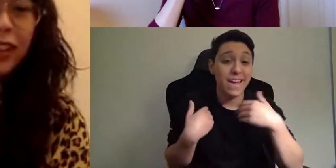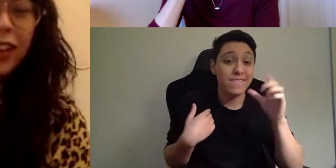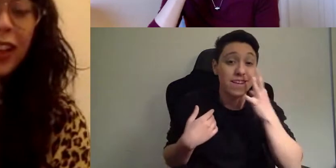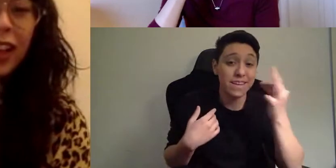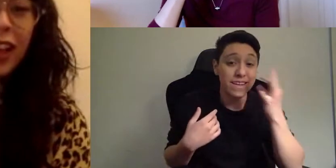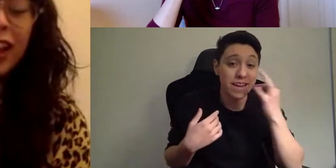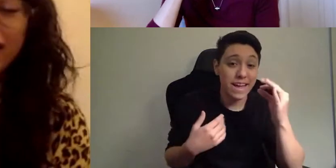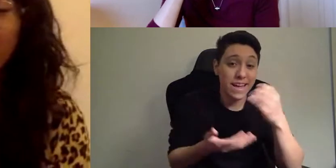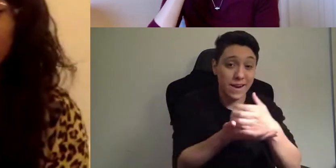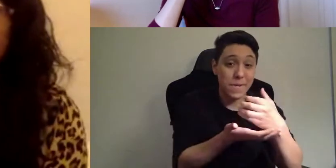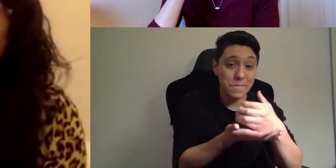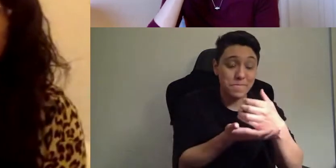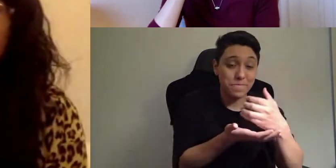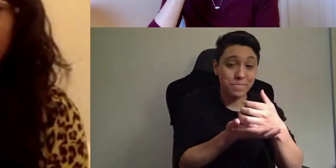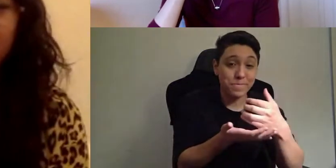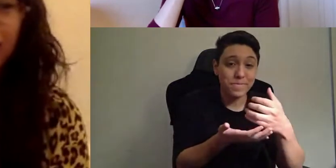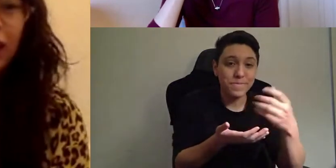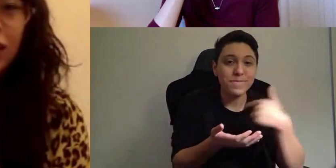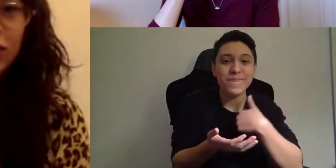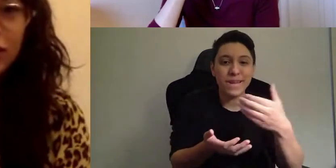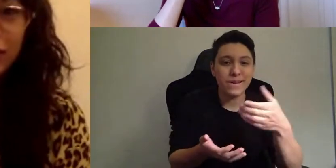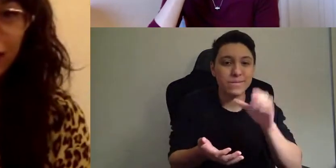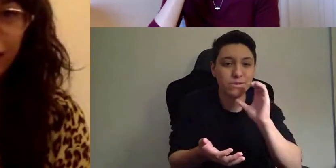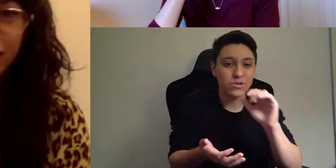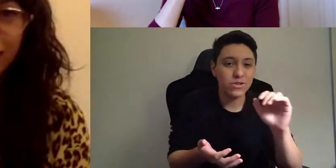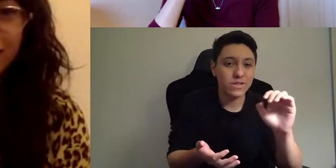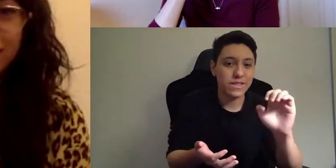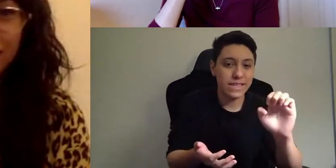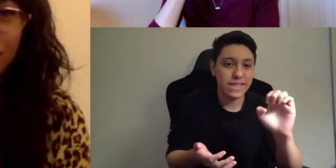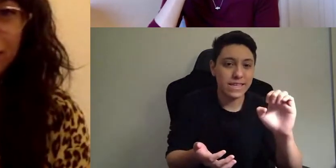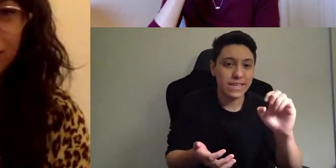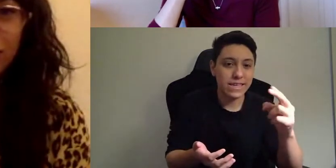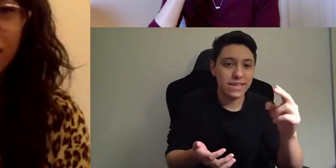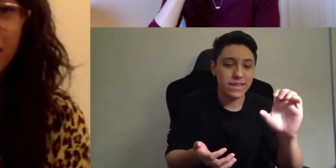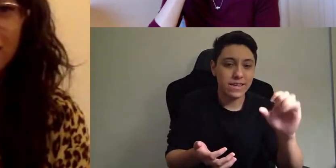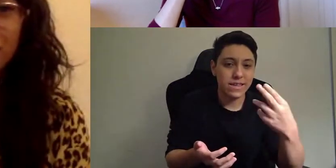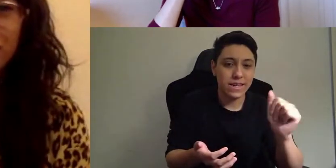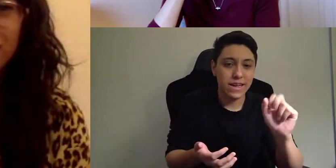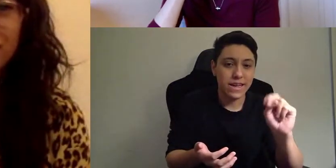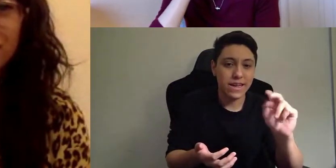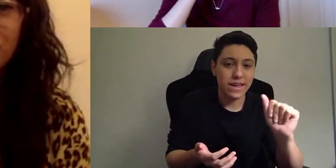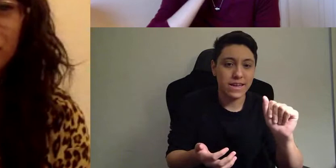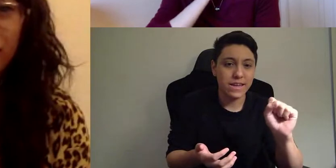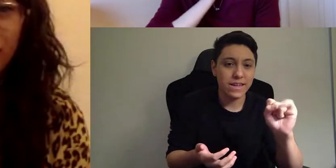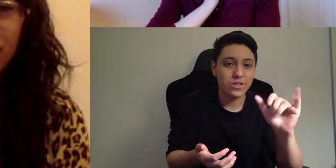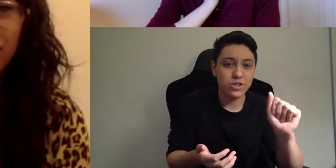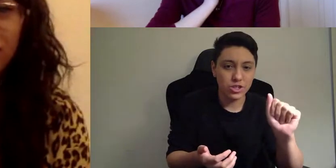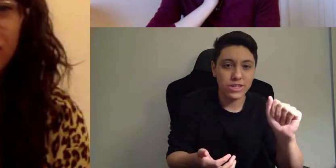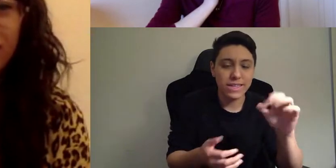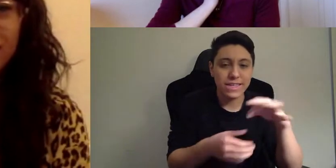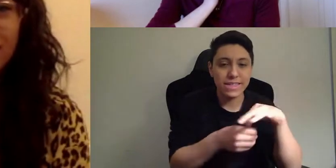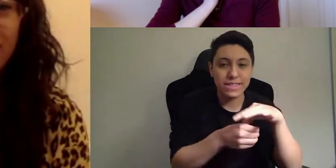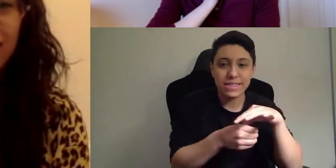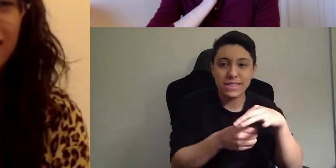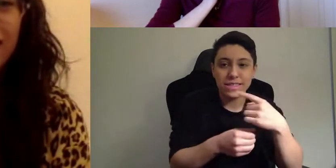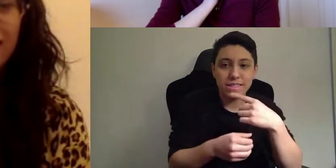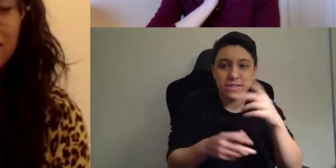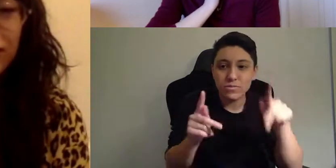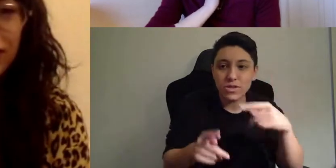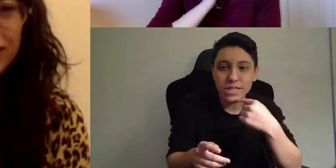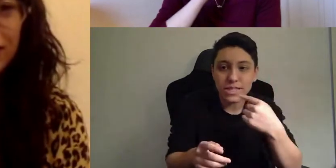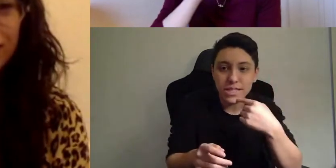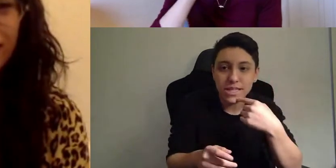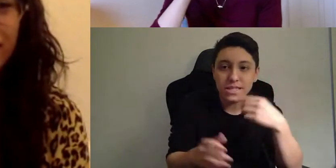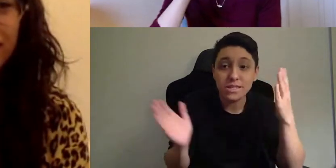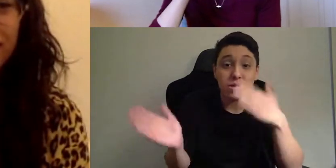mug and I am drinking echinacea tea is the question. And this person says preparing and drinking tea